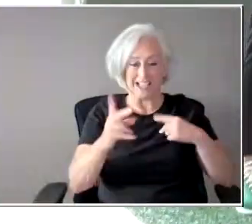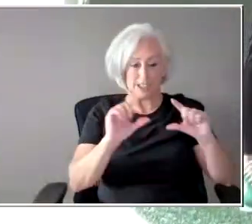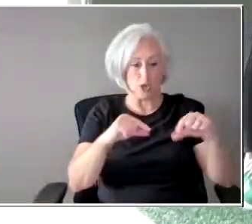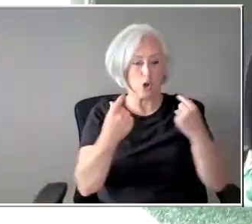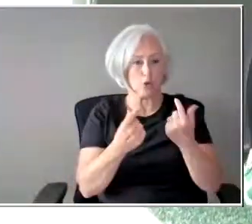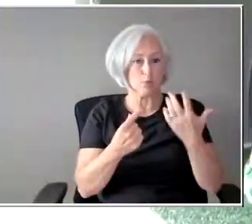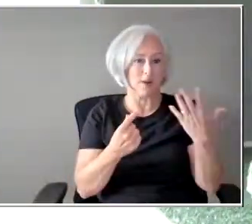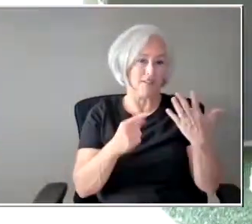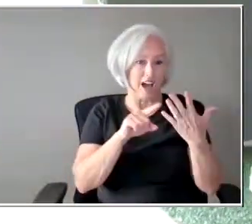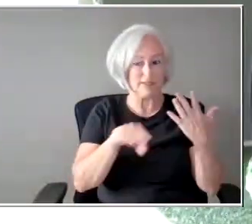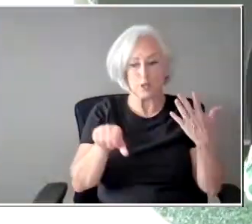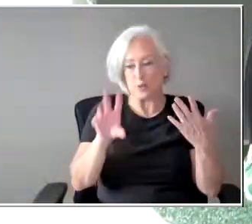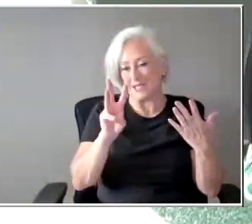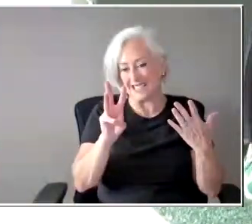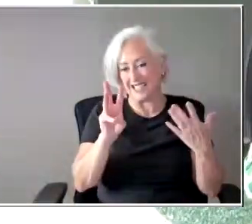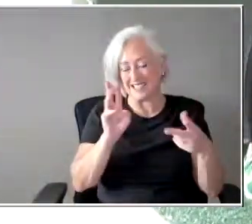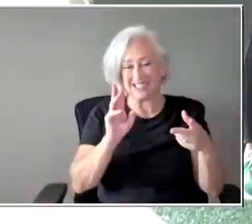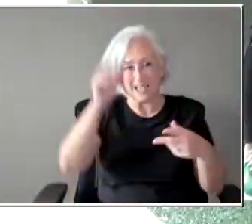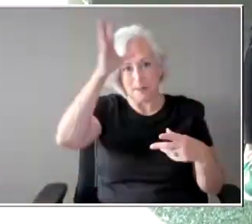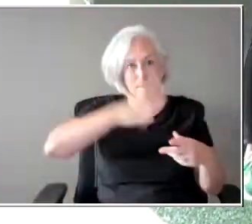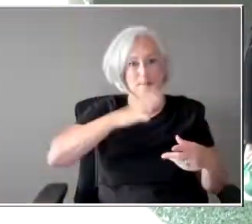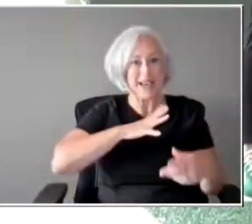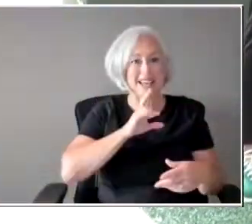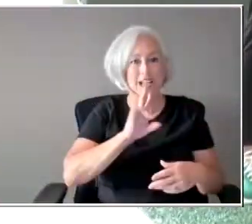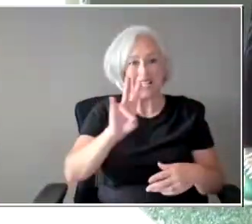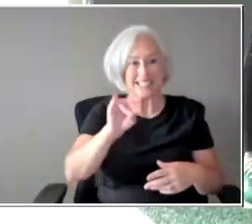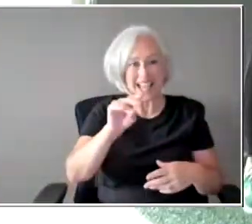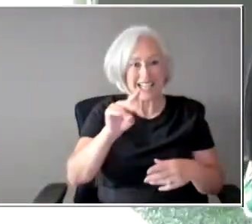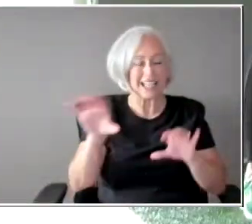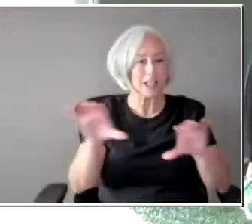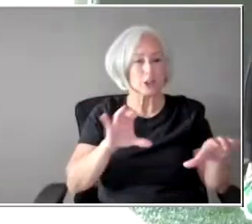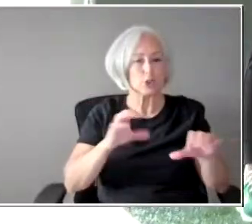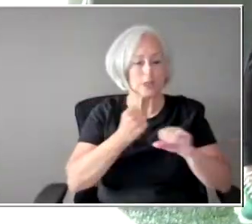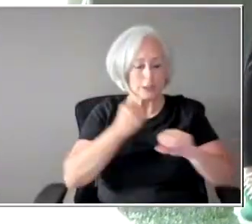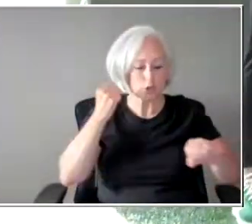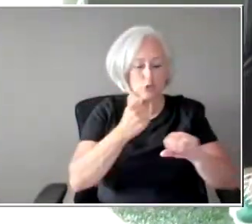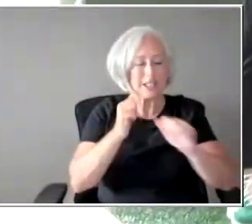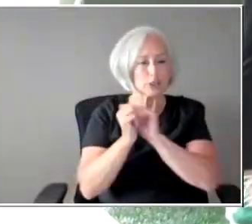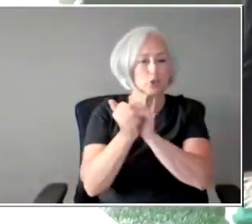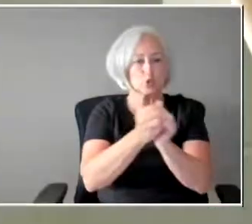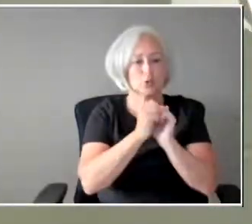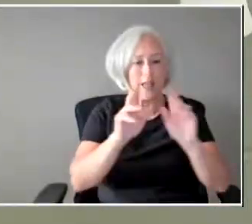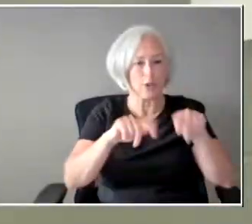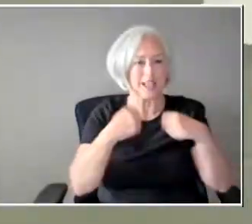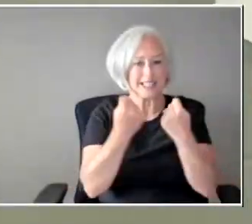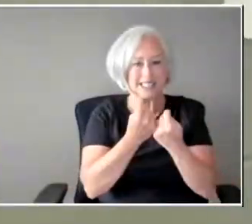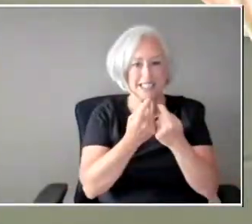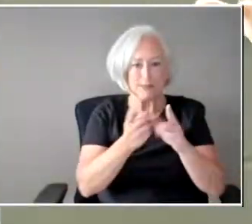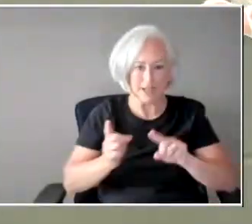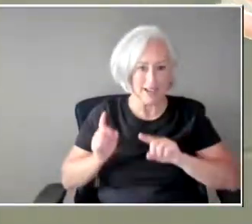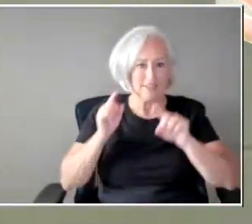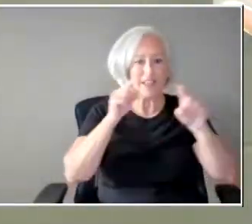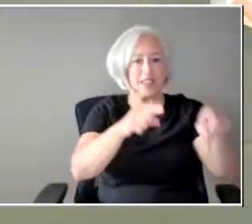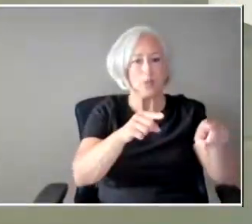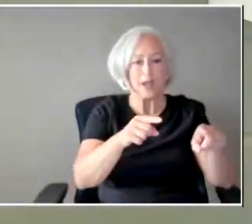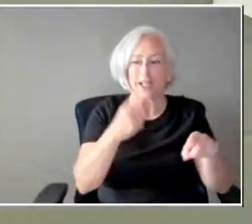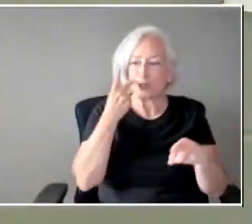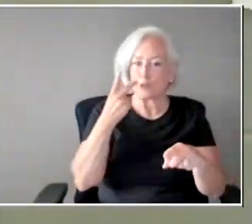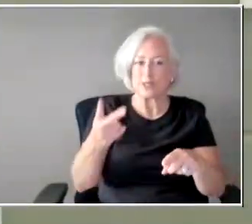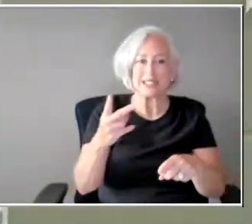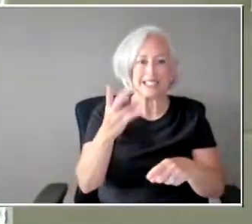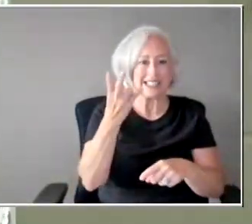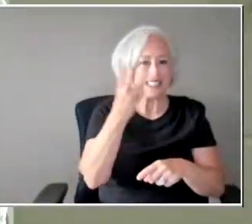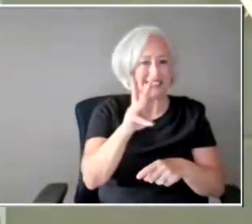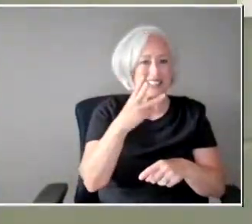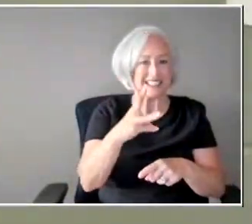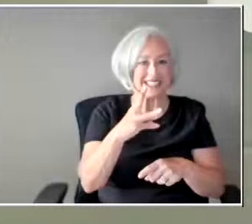70s, and they were doing some really great stretches, and they were doing it together as a team. And then you just go right down here and there's like 16, 17-year-old kids and